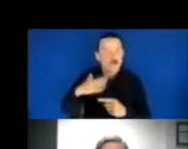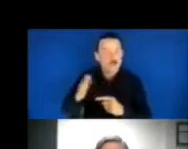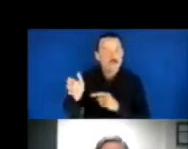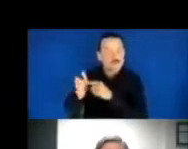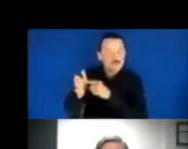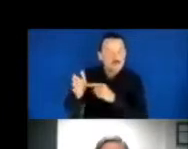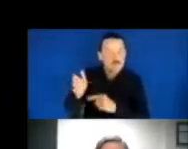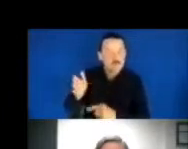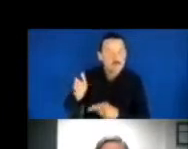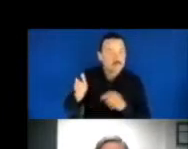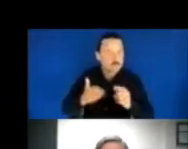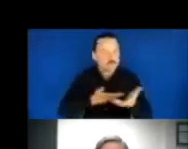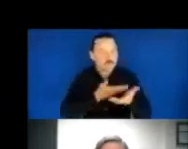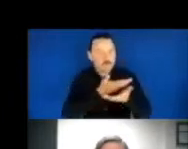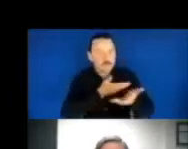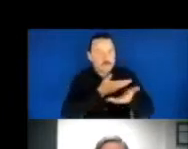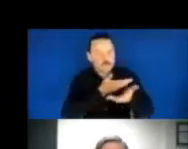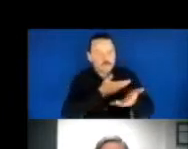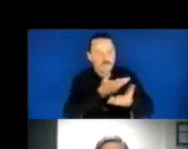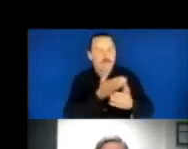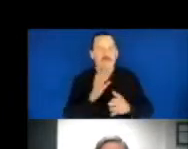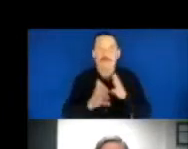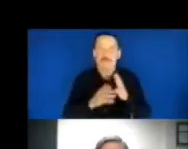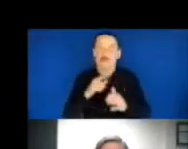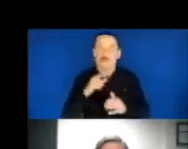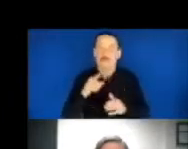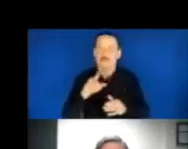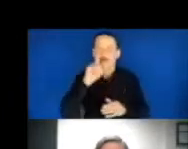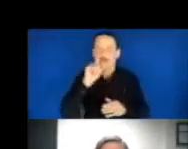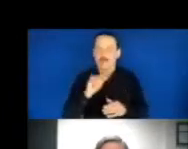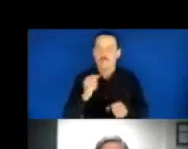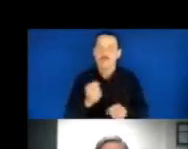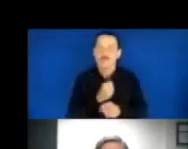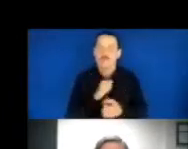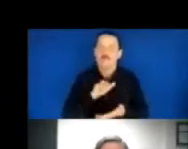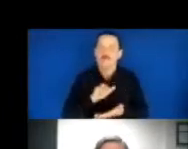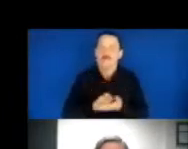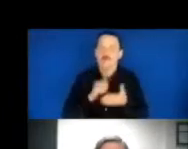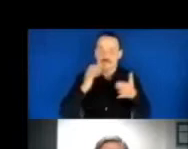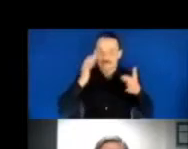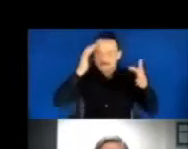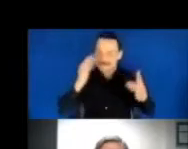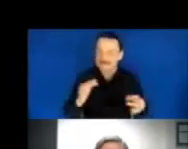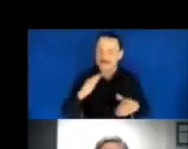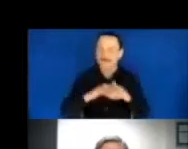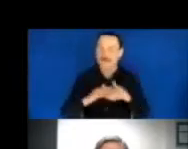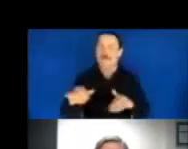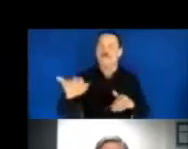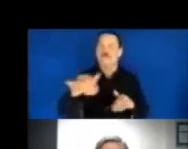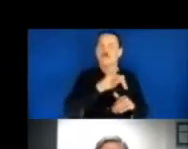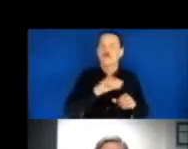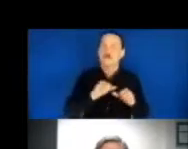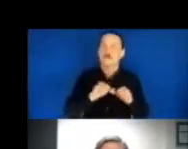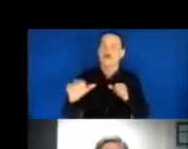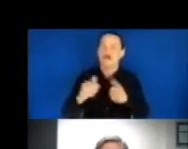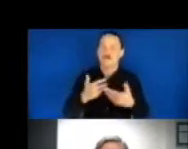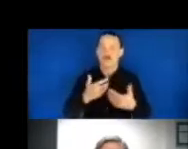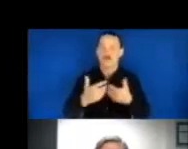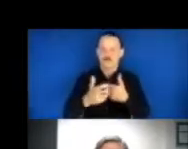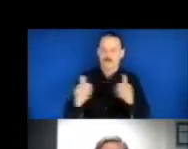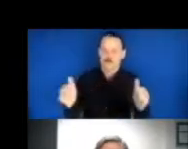you to head off to tertiary study. It's also a great idea to